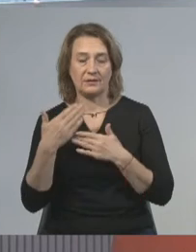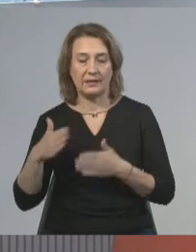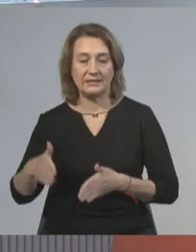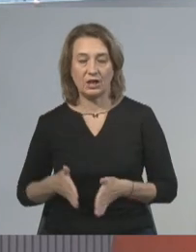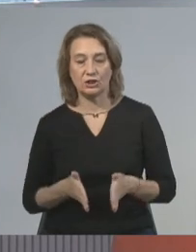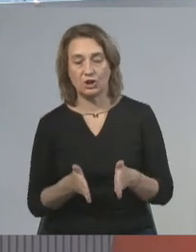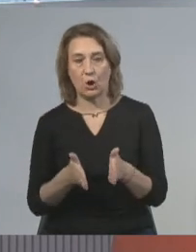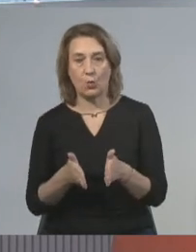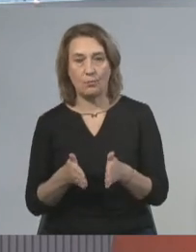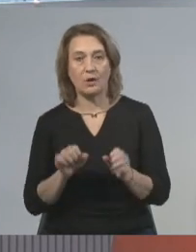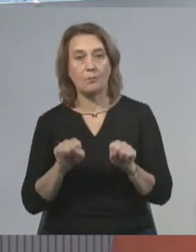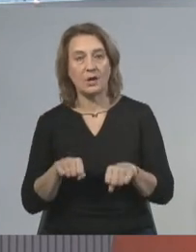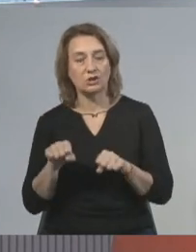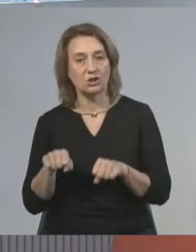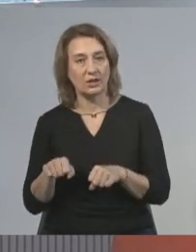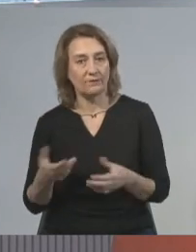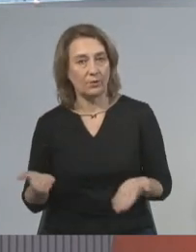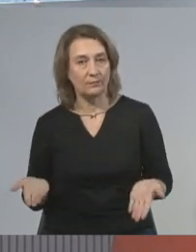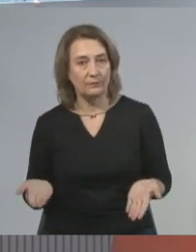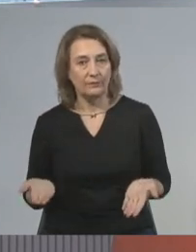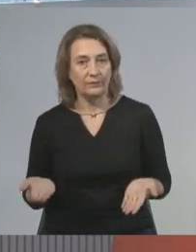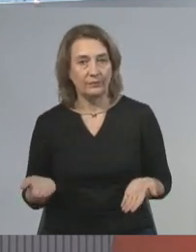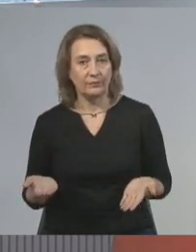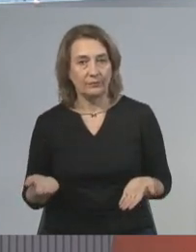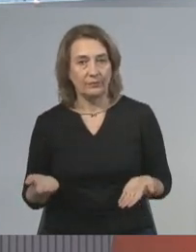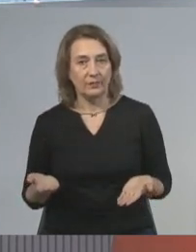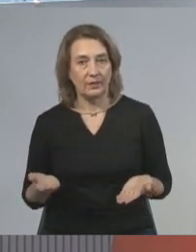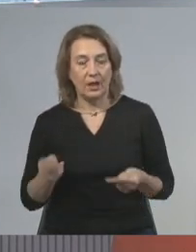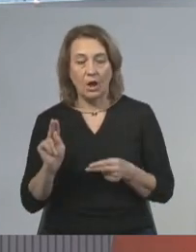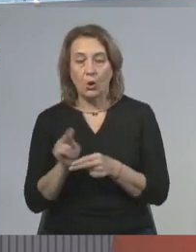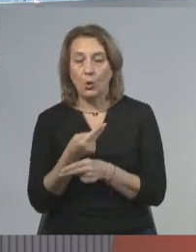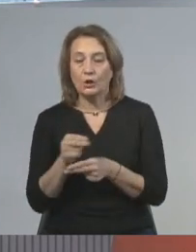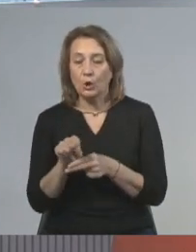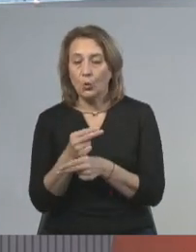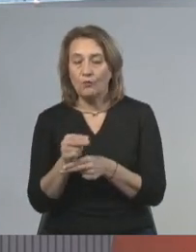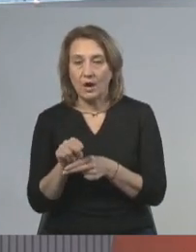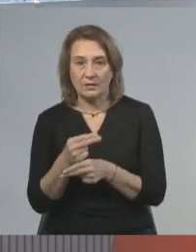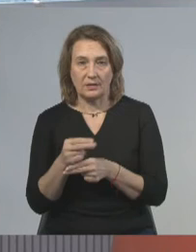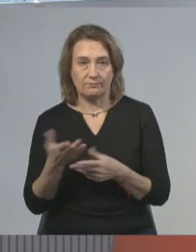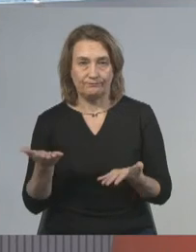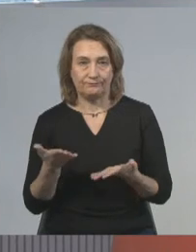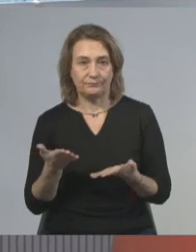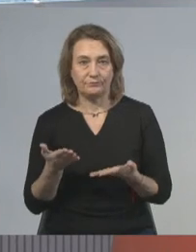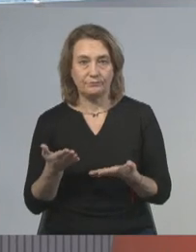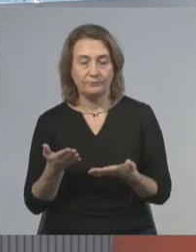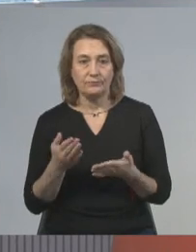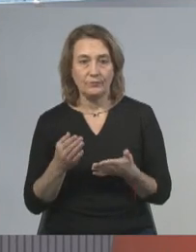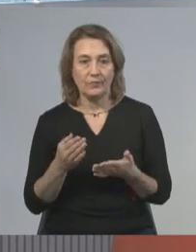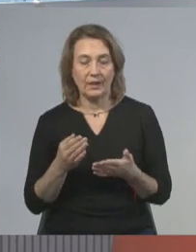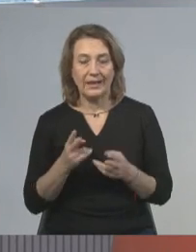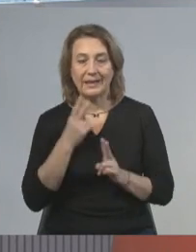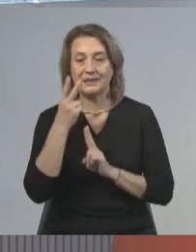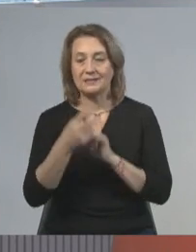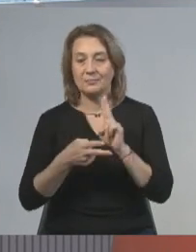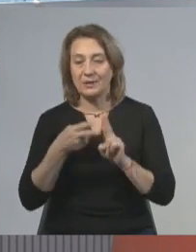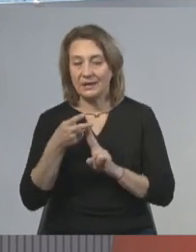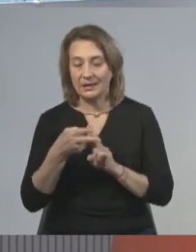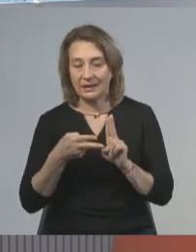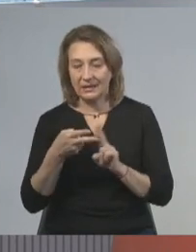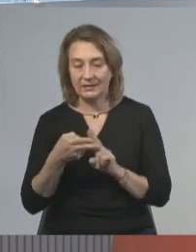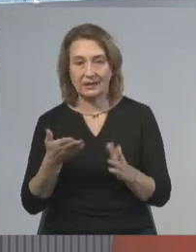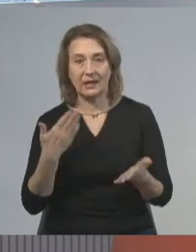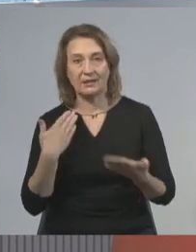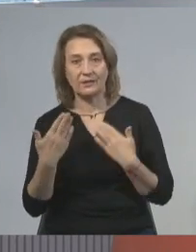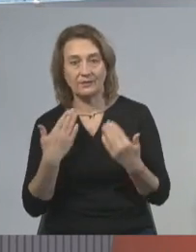question which shall be solved by the local government probably we can